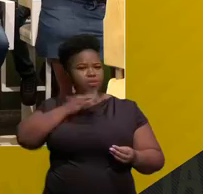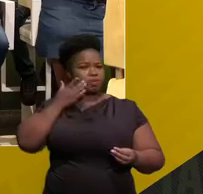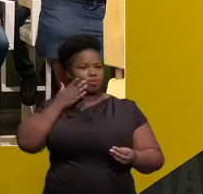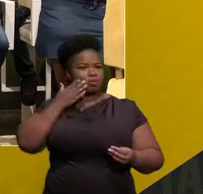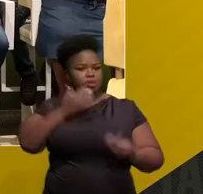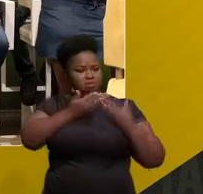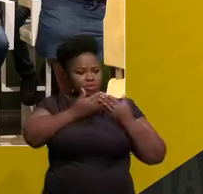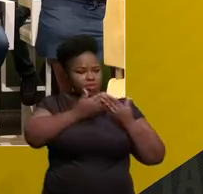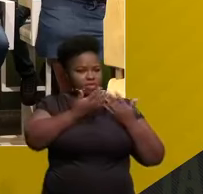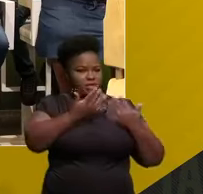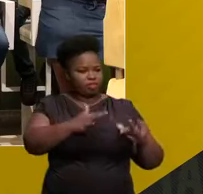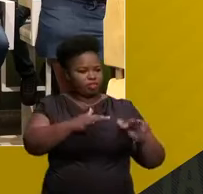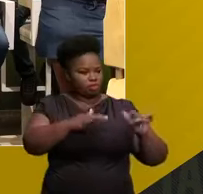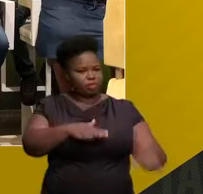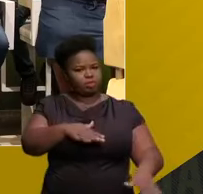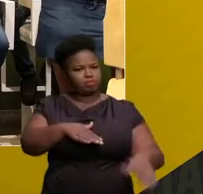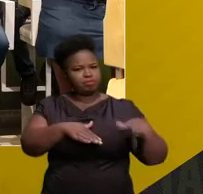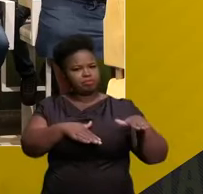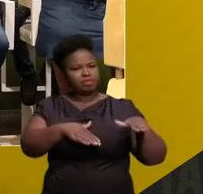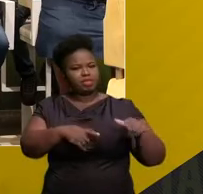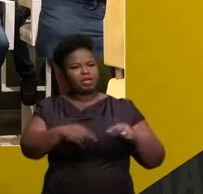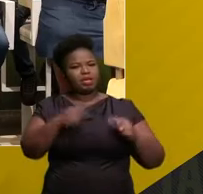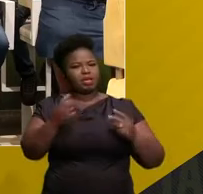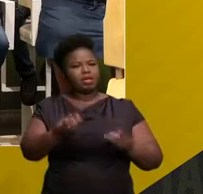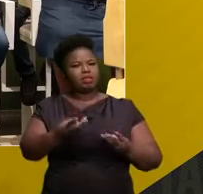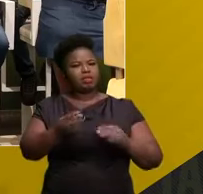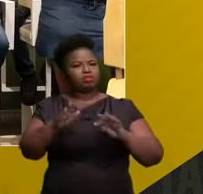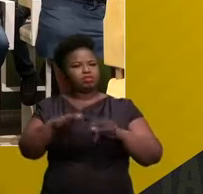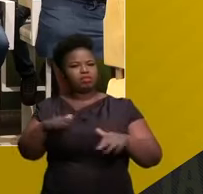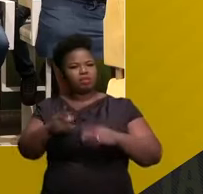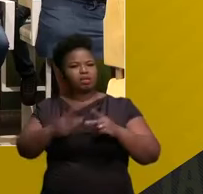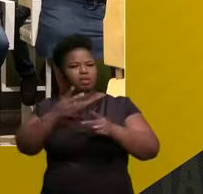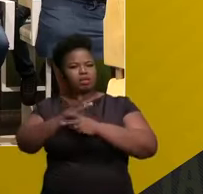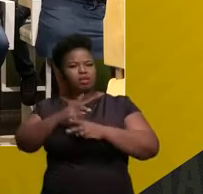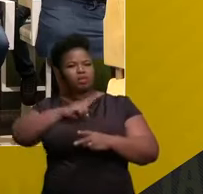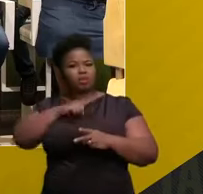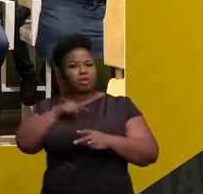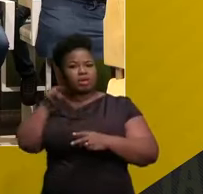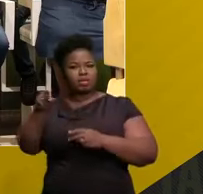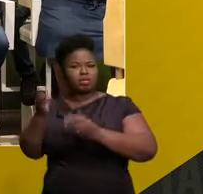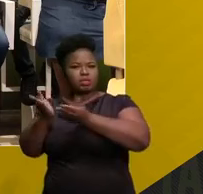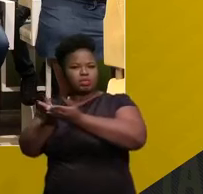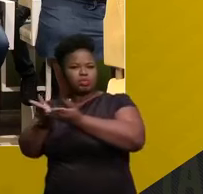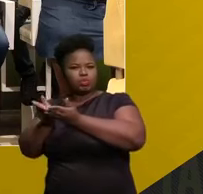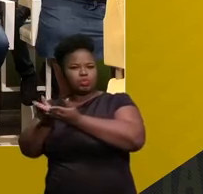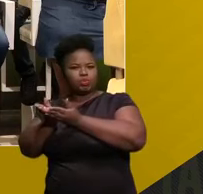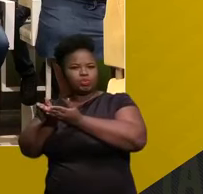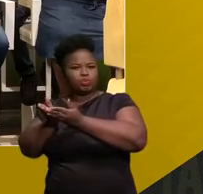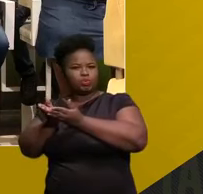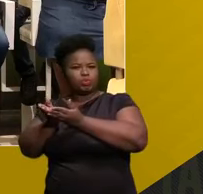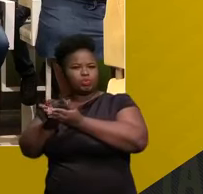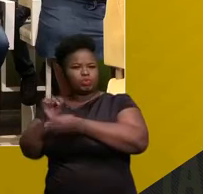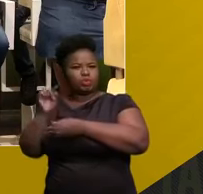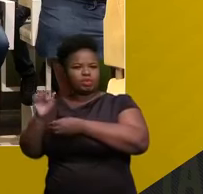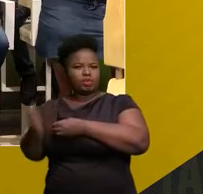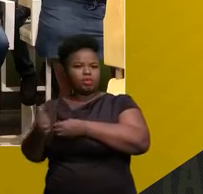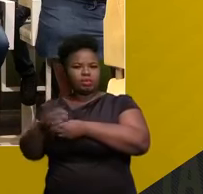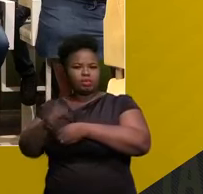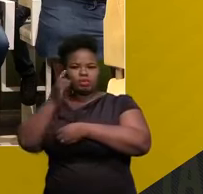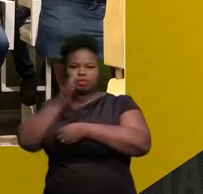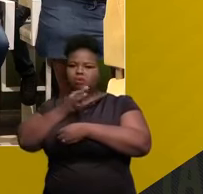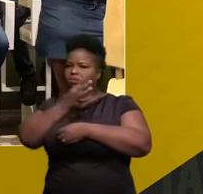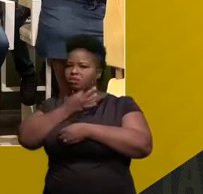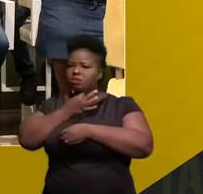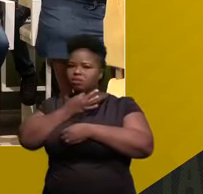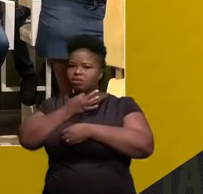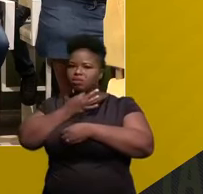then bana ba mo around ba du ba go dira dikomerse but then simply because dikolo tsa bana ba di ilimitedile ba golela ka taba ya gore they have